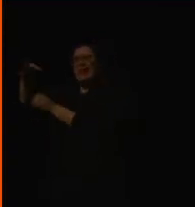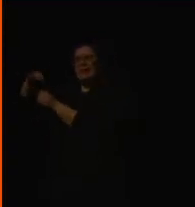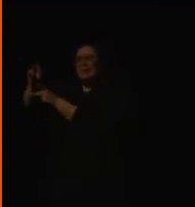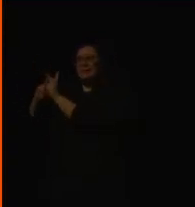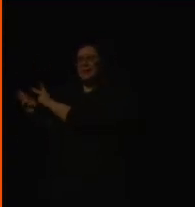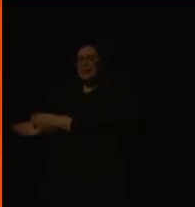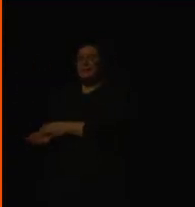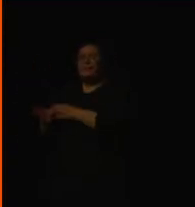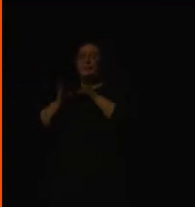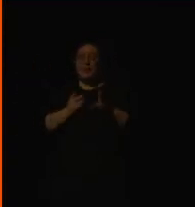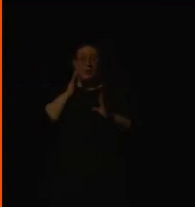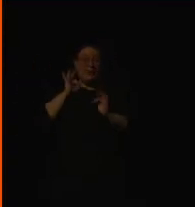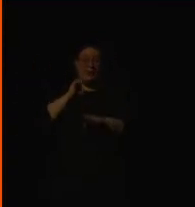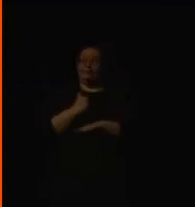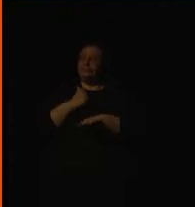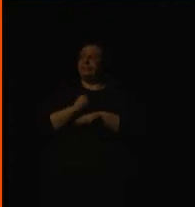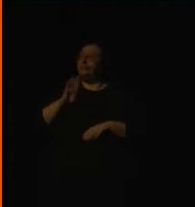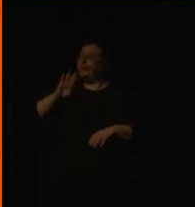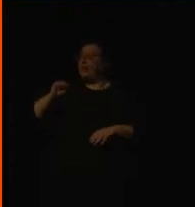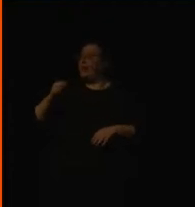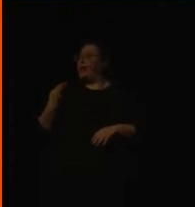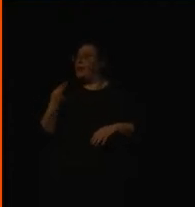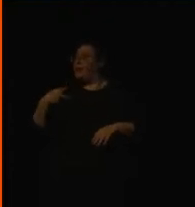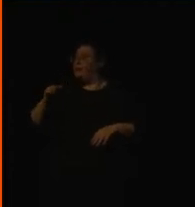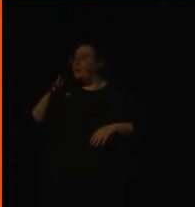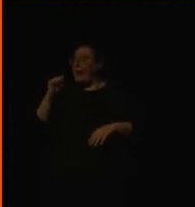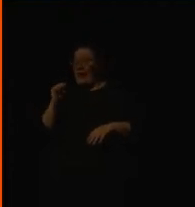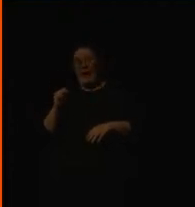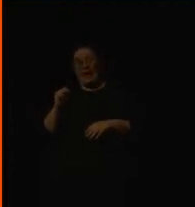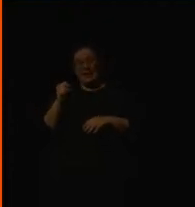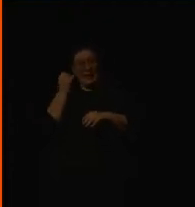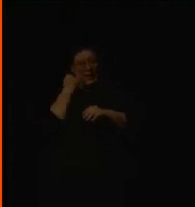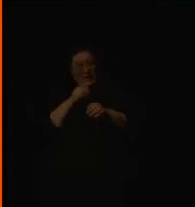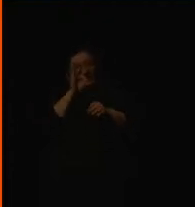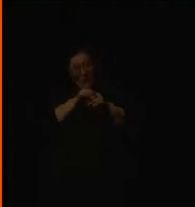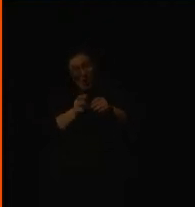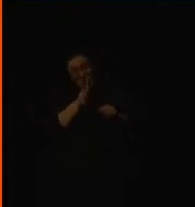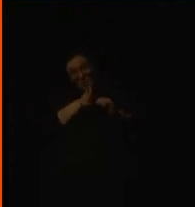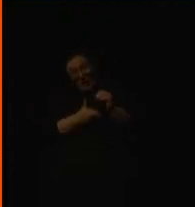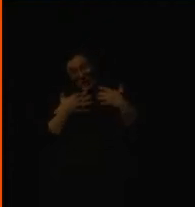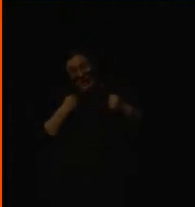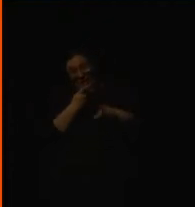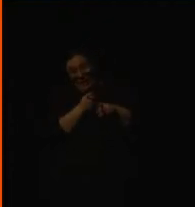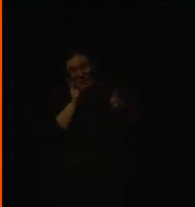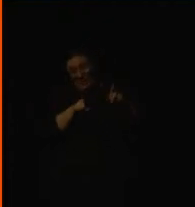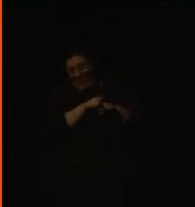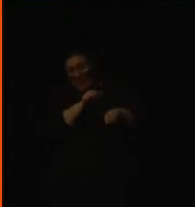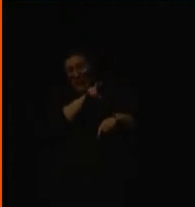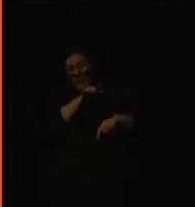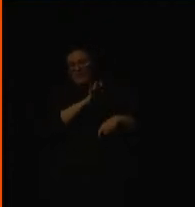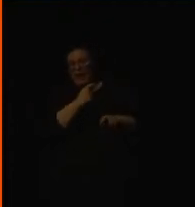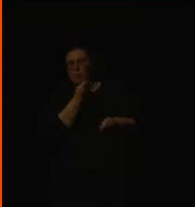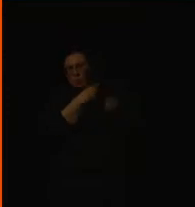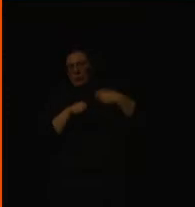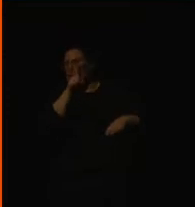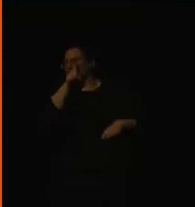we decided to form the Be a Hero PAC, if they voted for the tax bill, if they voted to cut health care for people like Ady, we would replace them. In